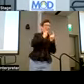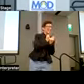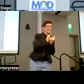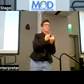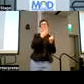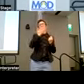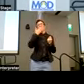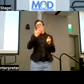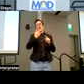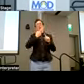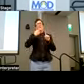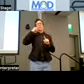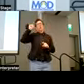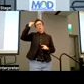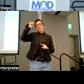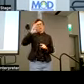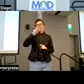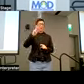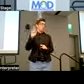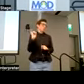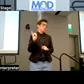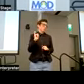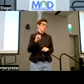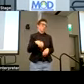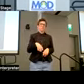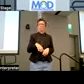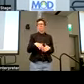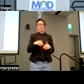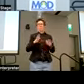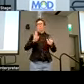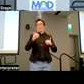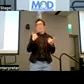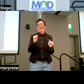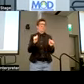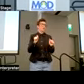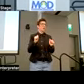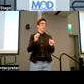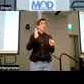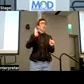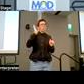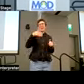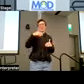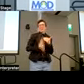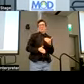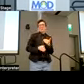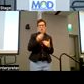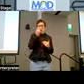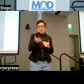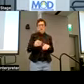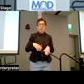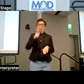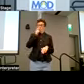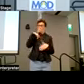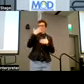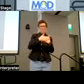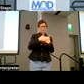also Governor Reagan, Lieutenant Governor Pulido and Secretary Heffernan, you know, this is a great, great effort. And we're going to get, we're going to get this done because the people who are going to follow